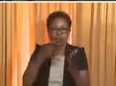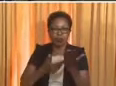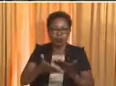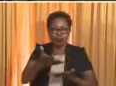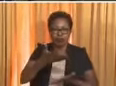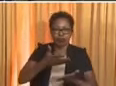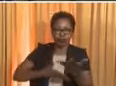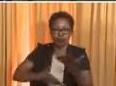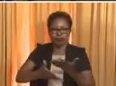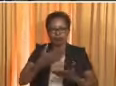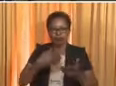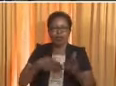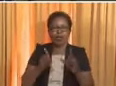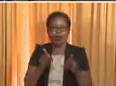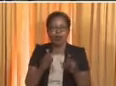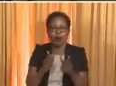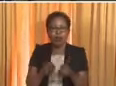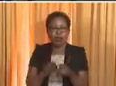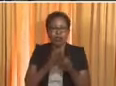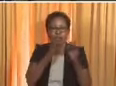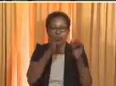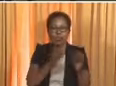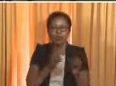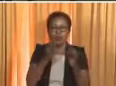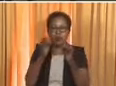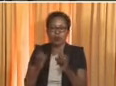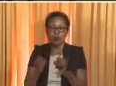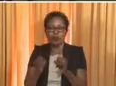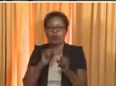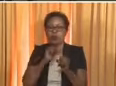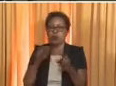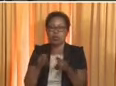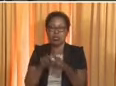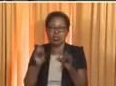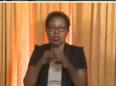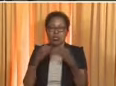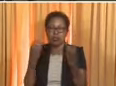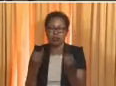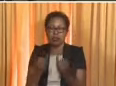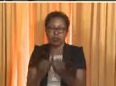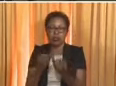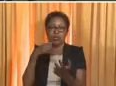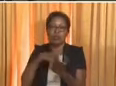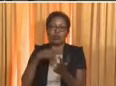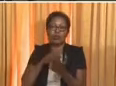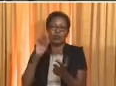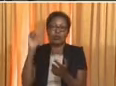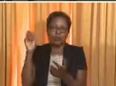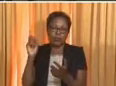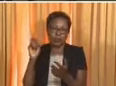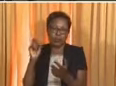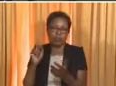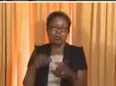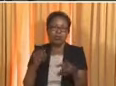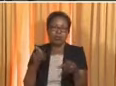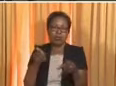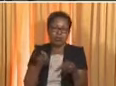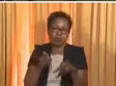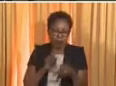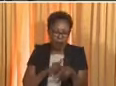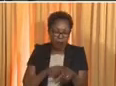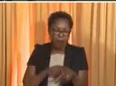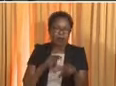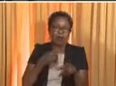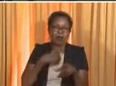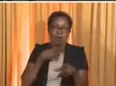as individuals and were not representing any entity, including the President. As I conclude on this issue, I